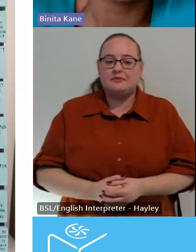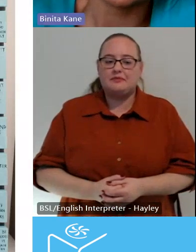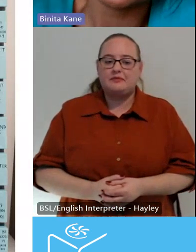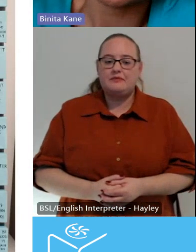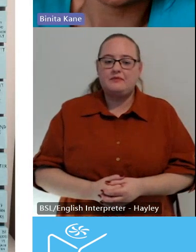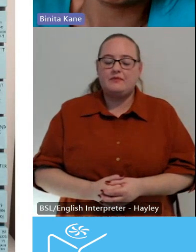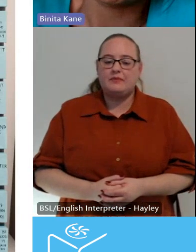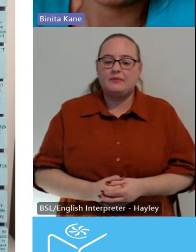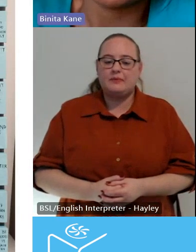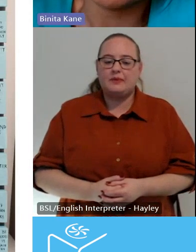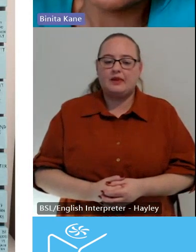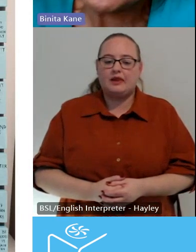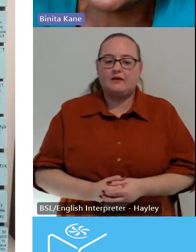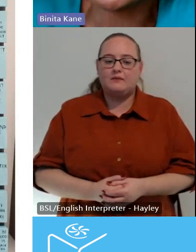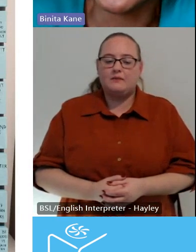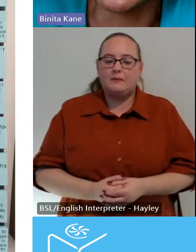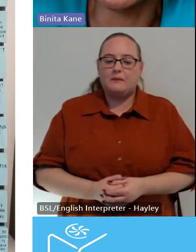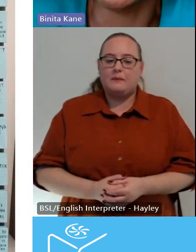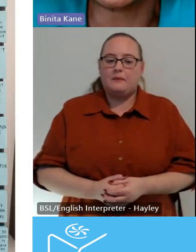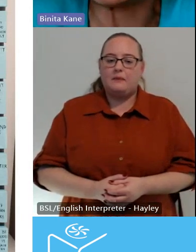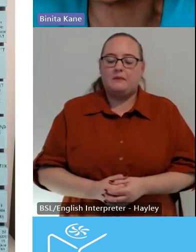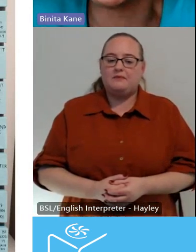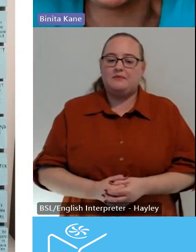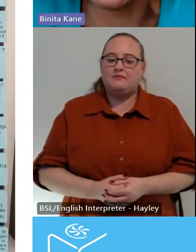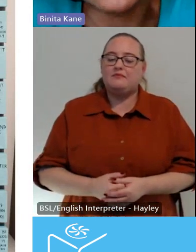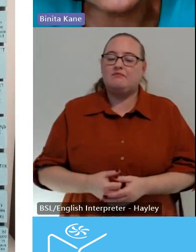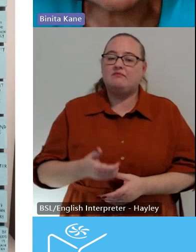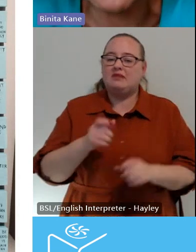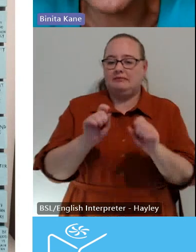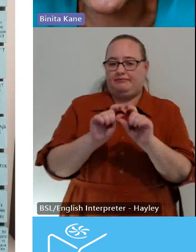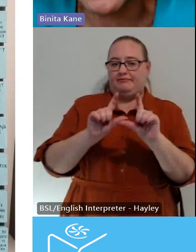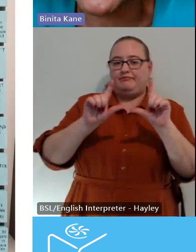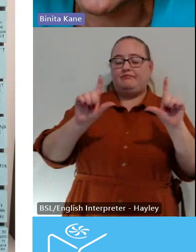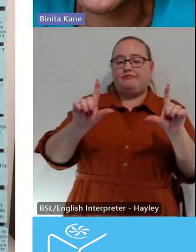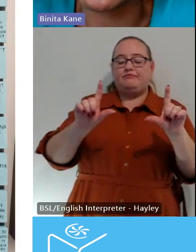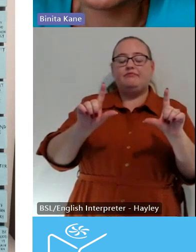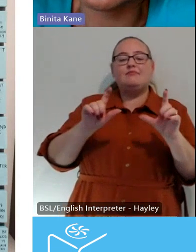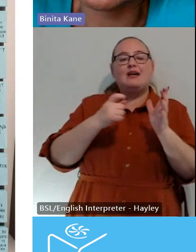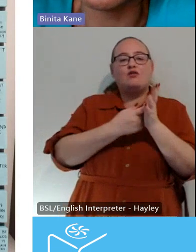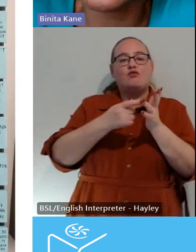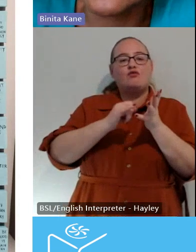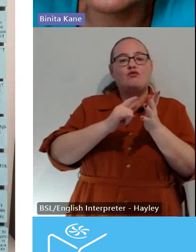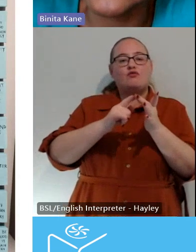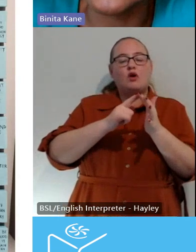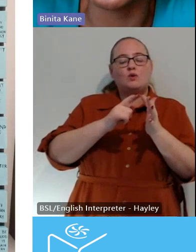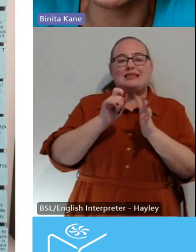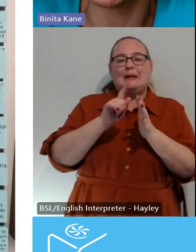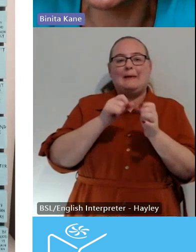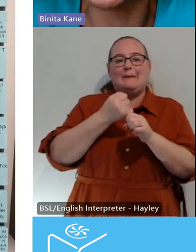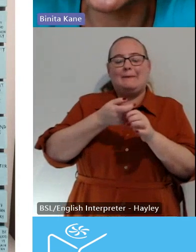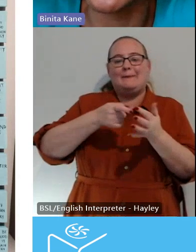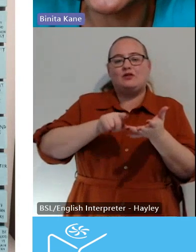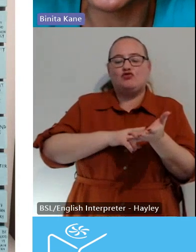This is a very powerful image that's been created by Rosie Pigeon, who's a young artist who